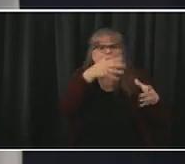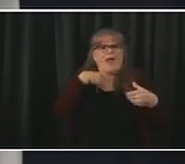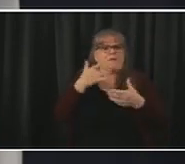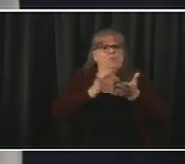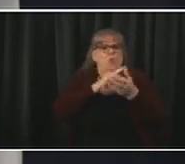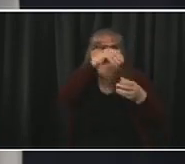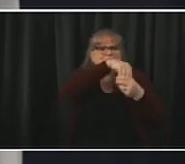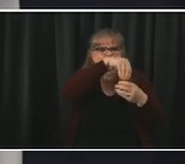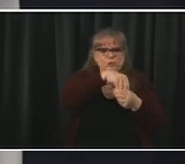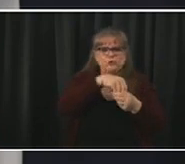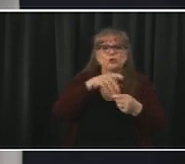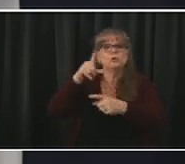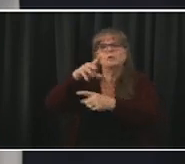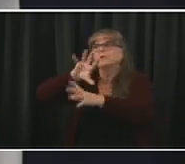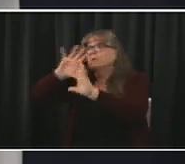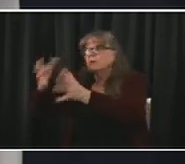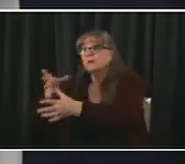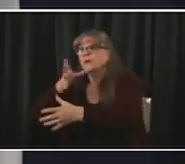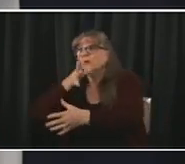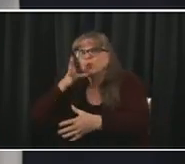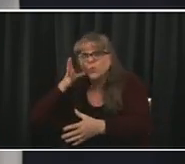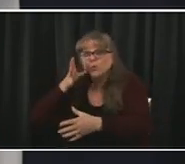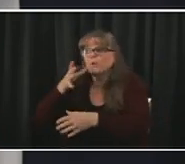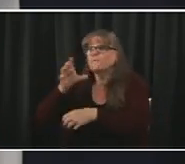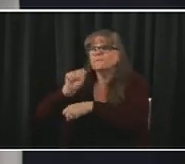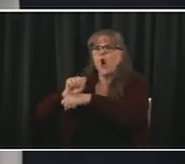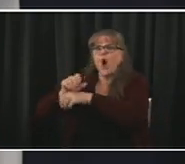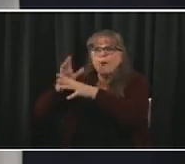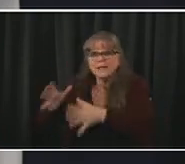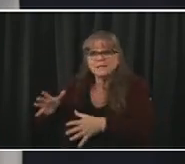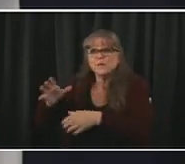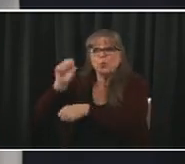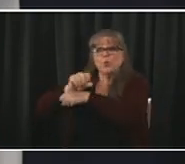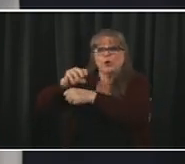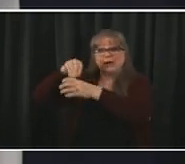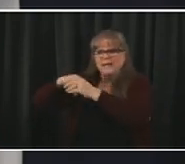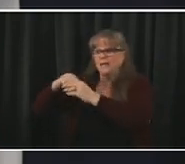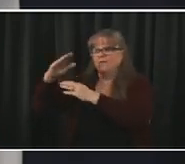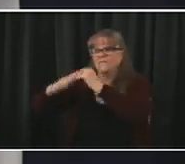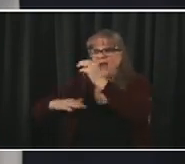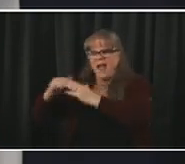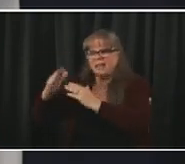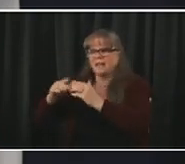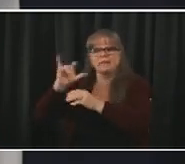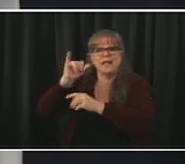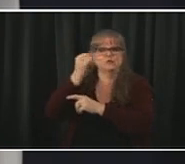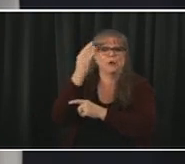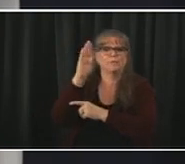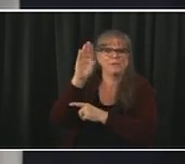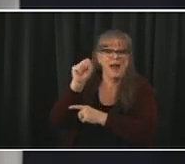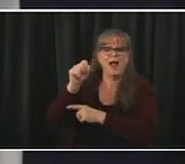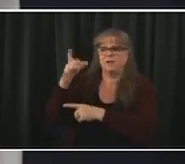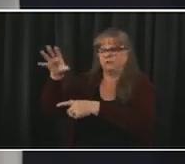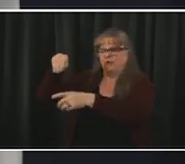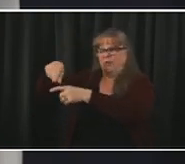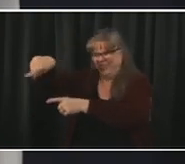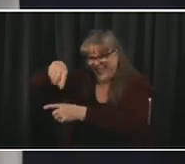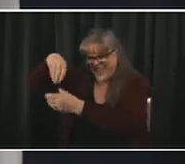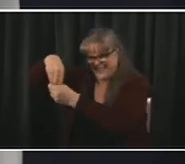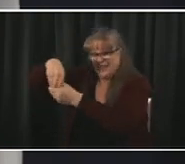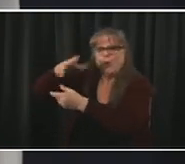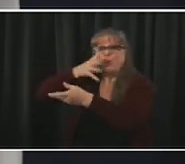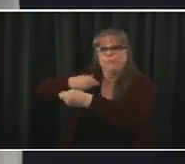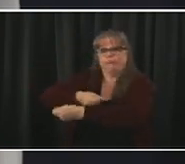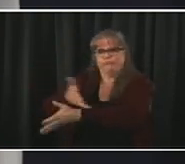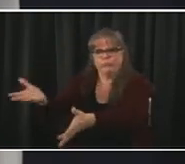large facilities that we are already working with them on the clinics to address the needs of their workers. The biggest group are members of the